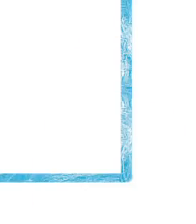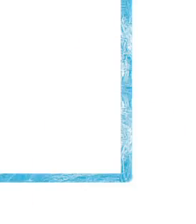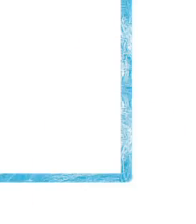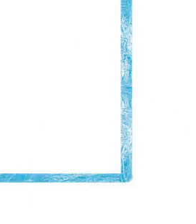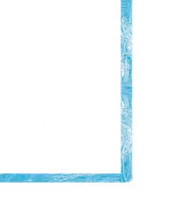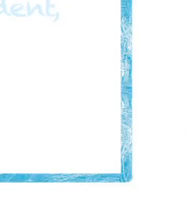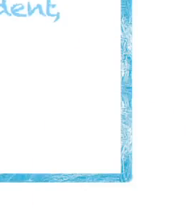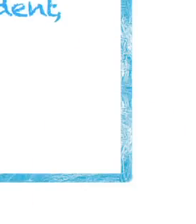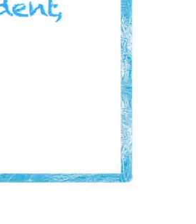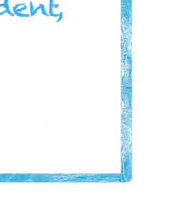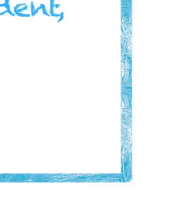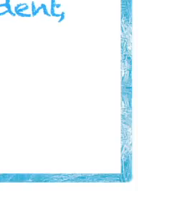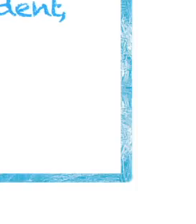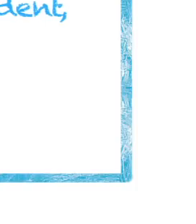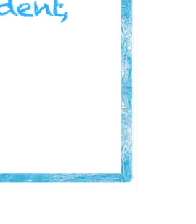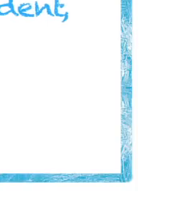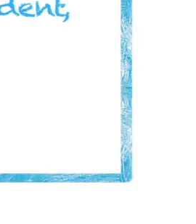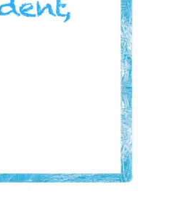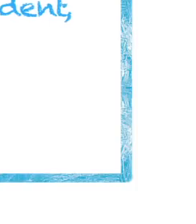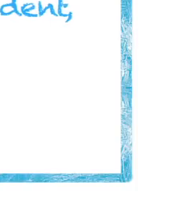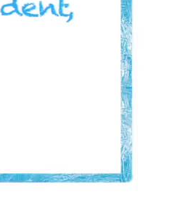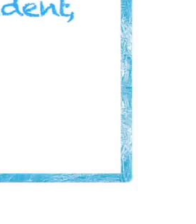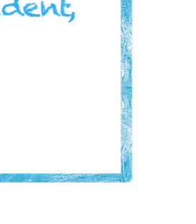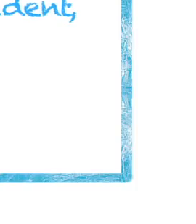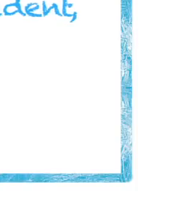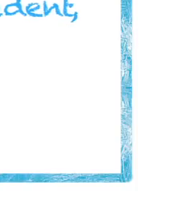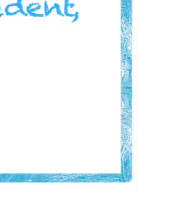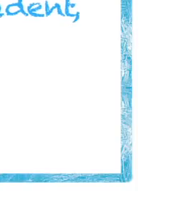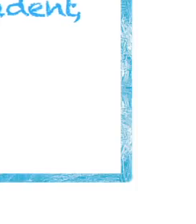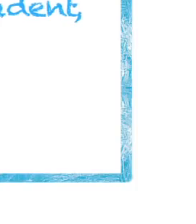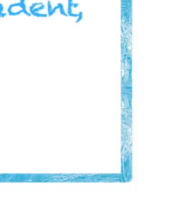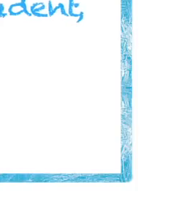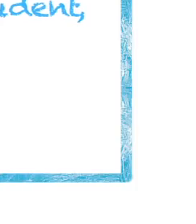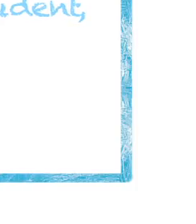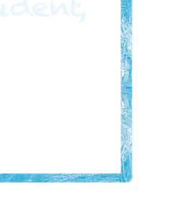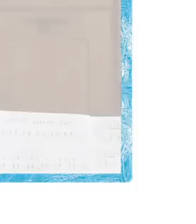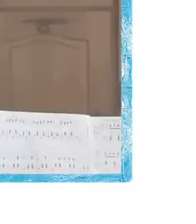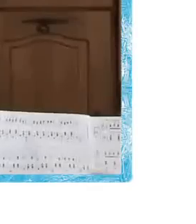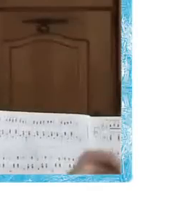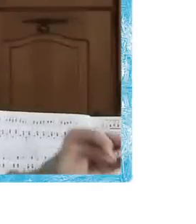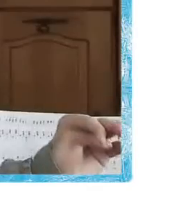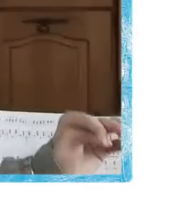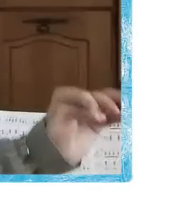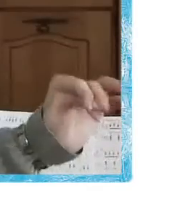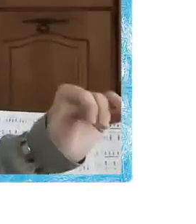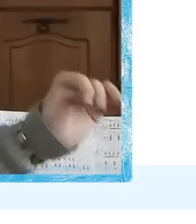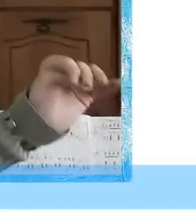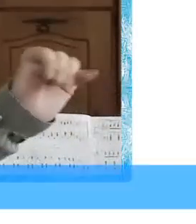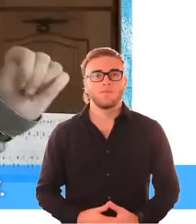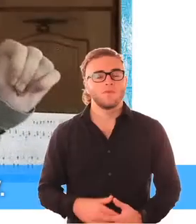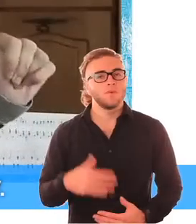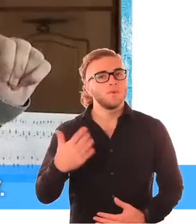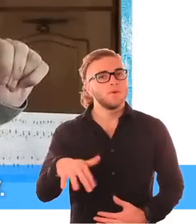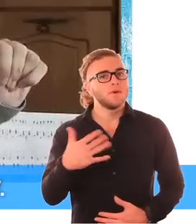A perspective from Serbia, Jelena Maric, 15, Secondary School of Economics student, Uzice. Jelena has